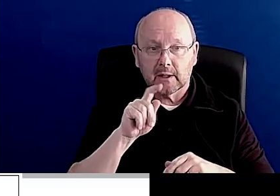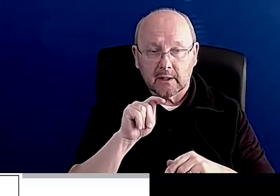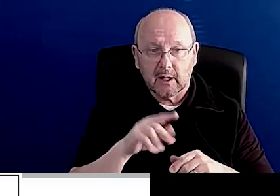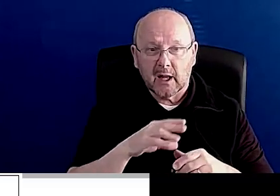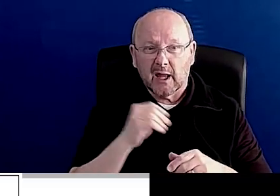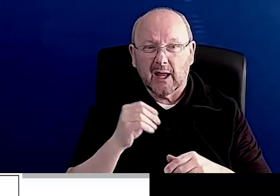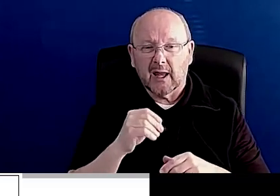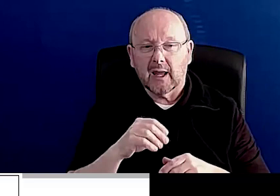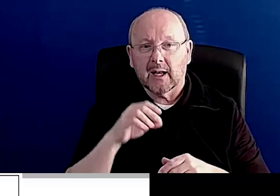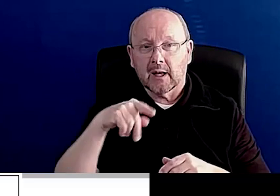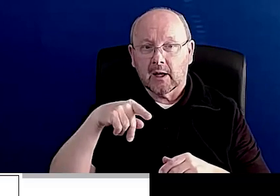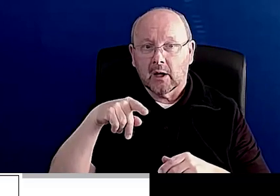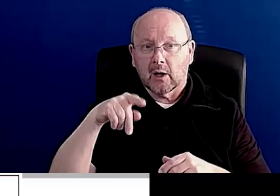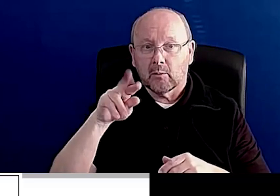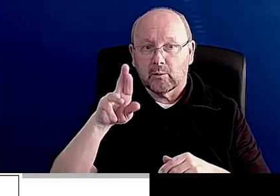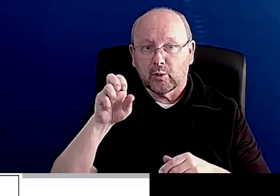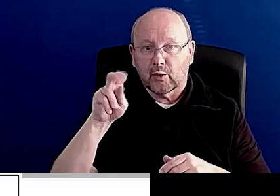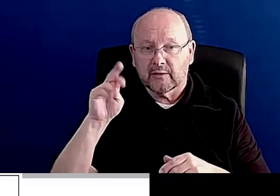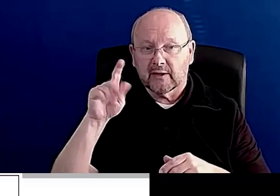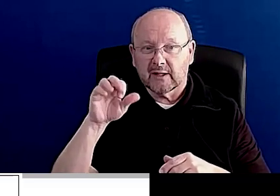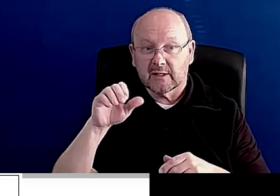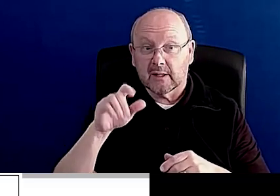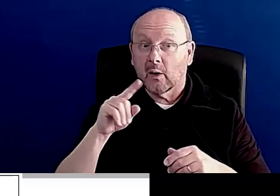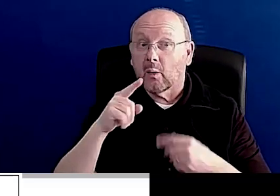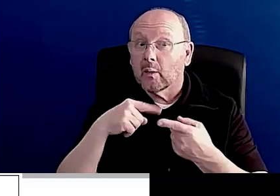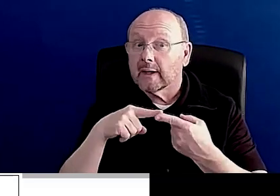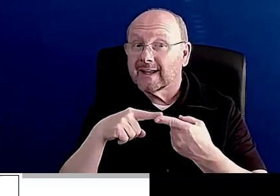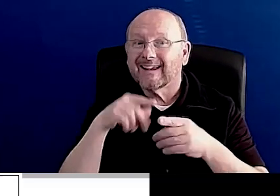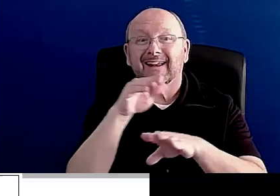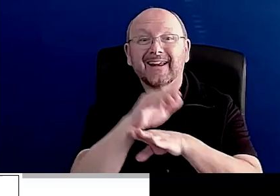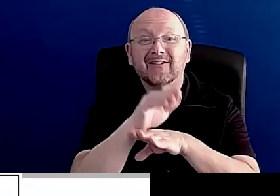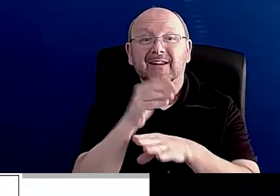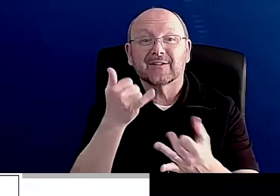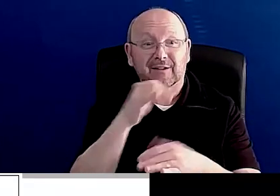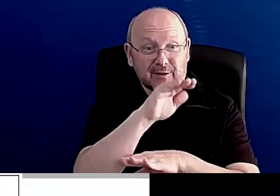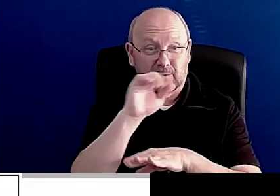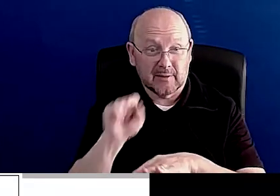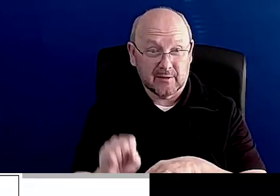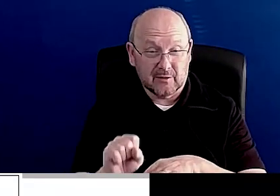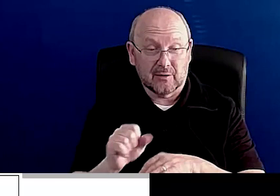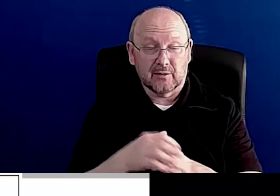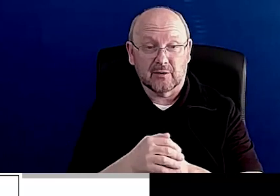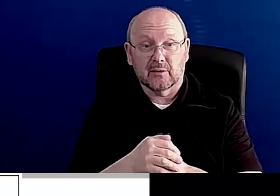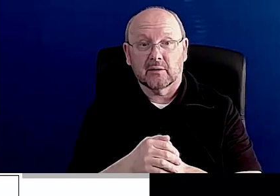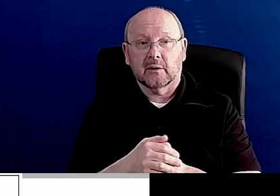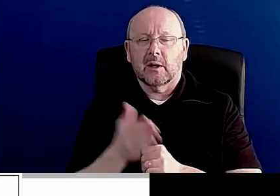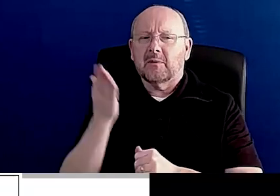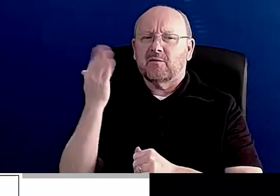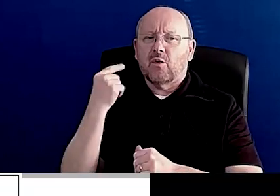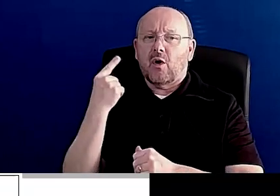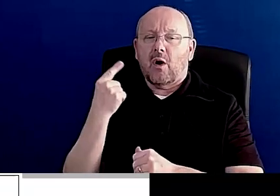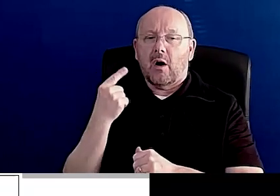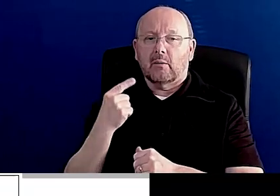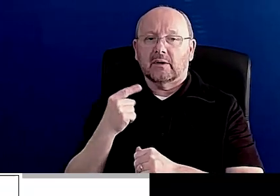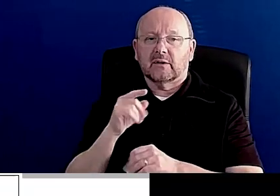intermediate at Fresno Adult School, but in the evenings this semester. In the past, they've always been in the afternoons, and this